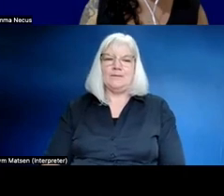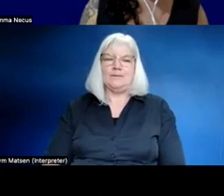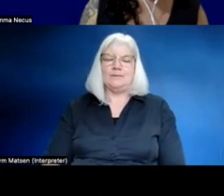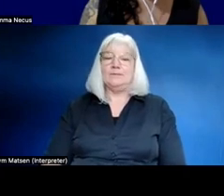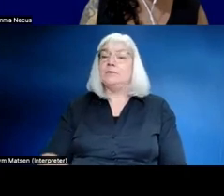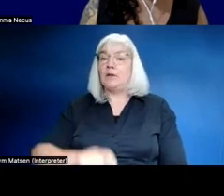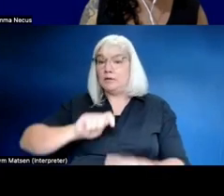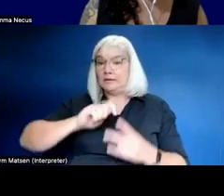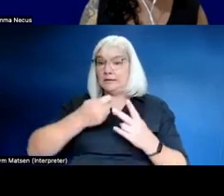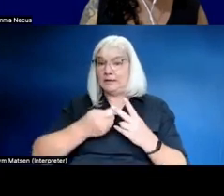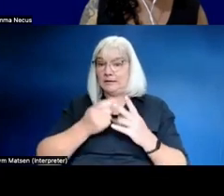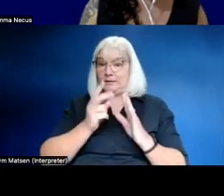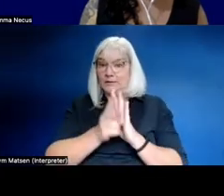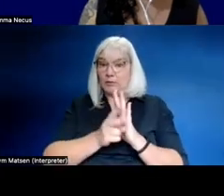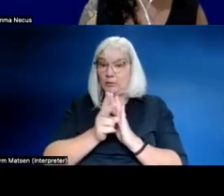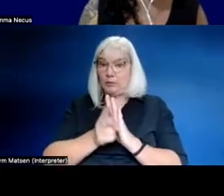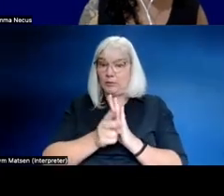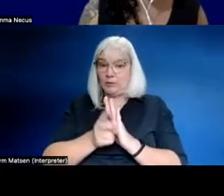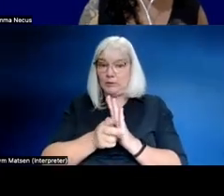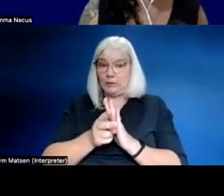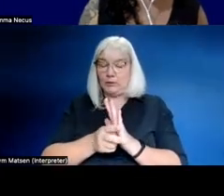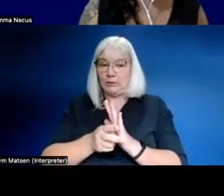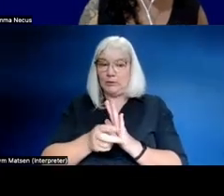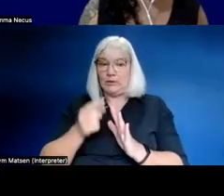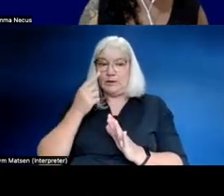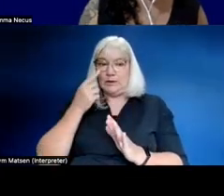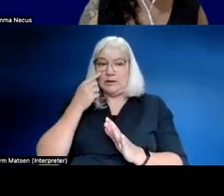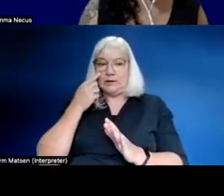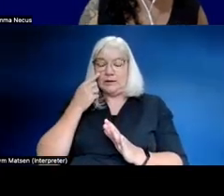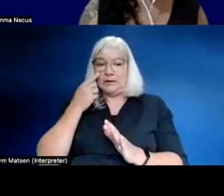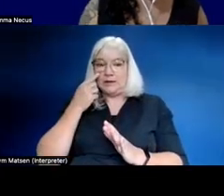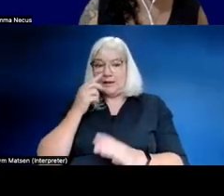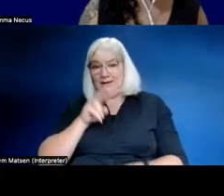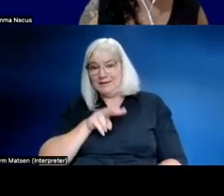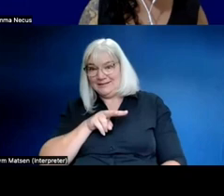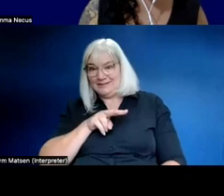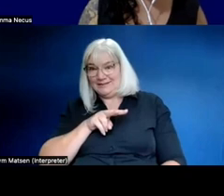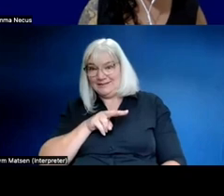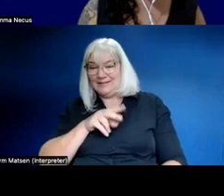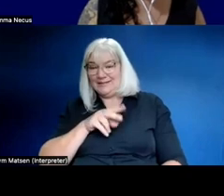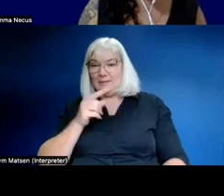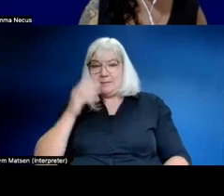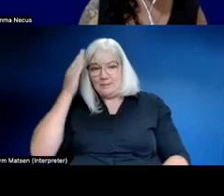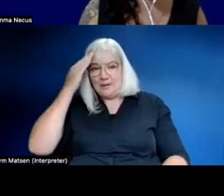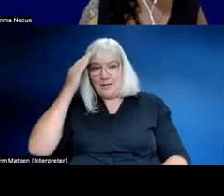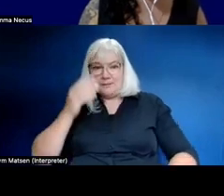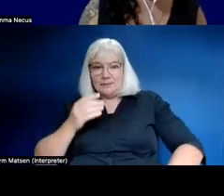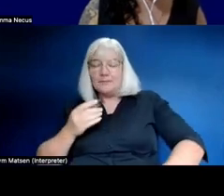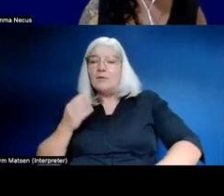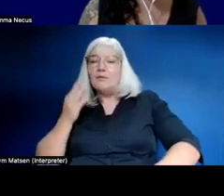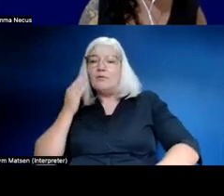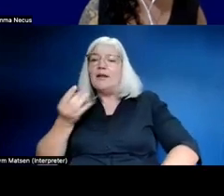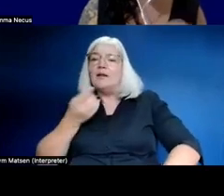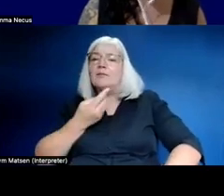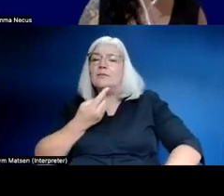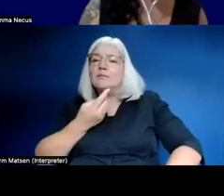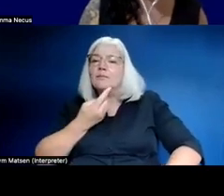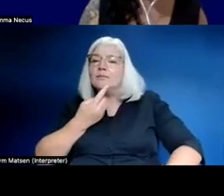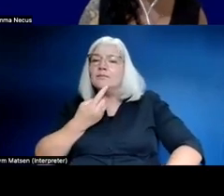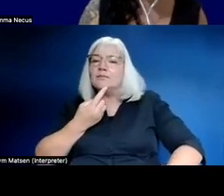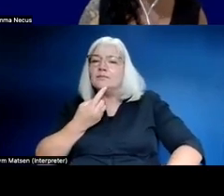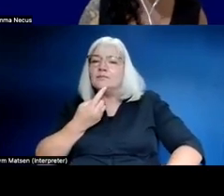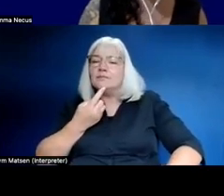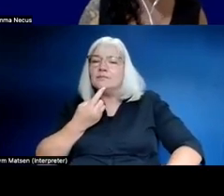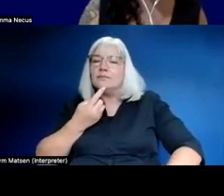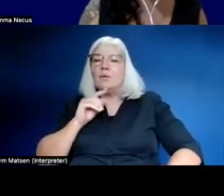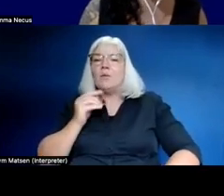So for the next video, as you can see, even with the still image of Zoe sitting on her lap and her mum about to tap her face, we're going to introduce